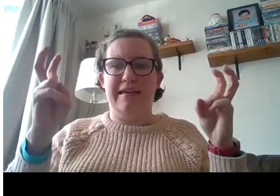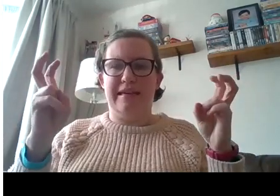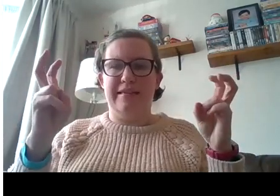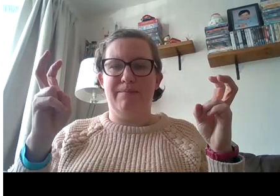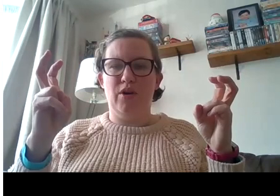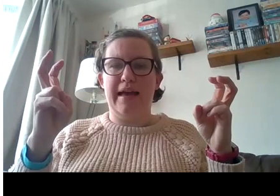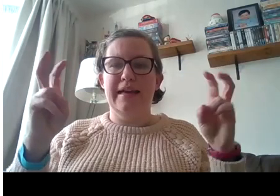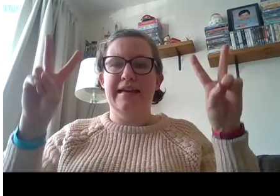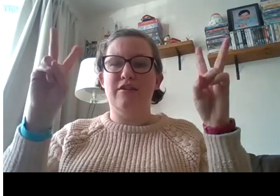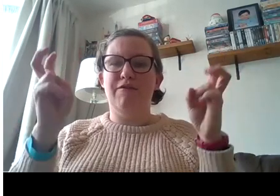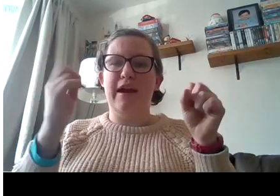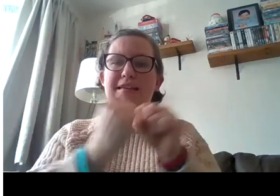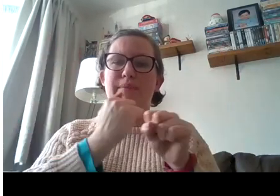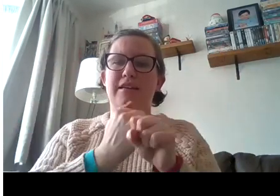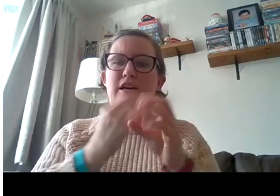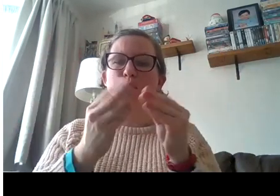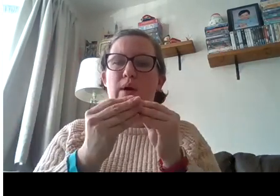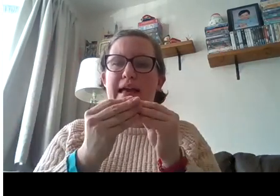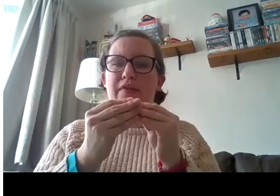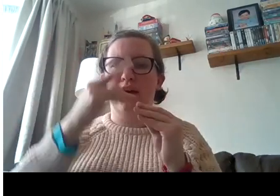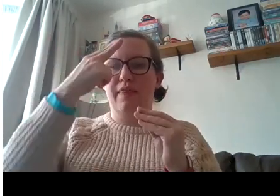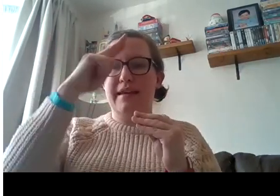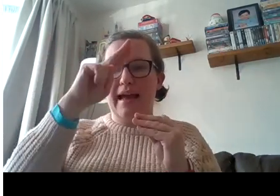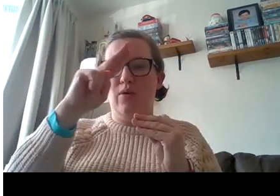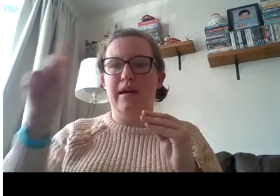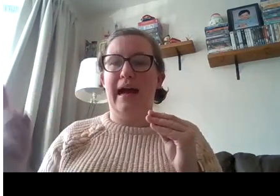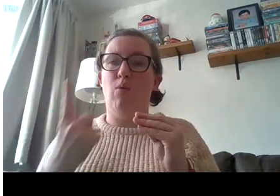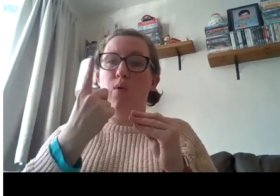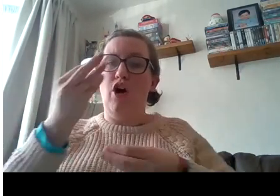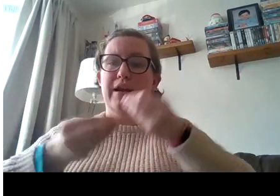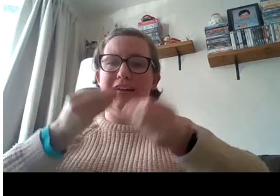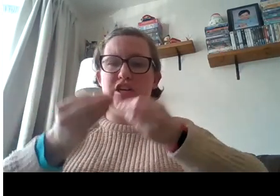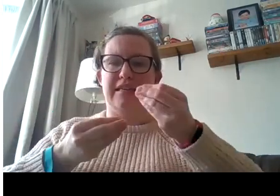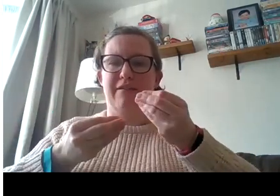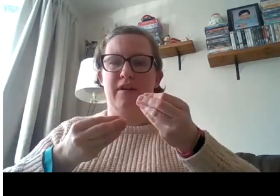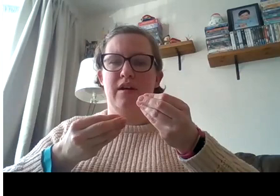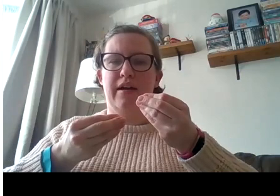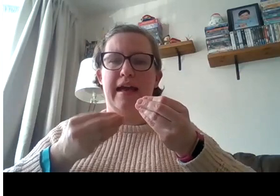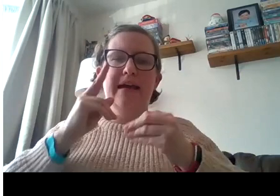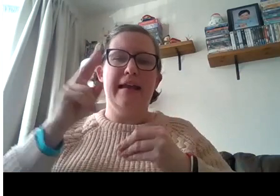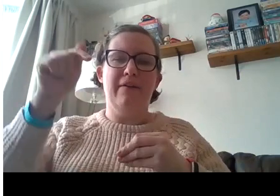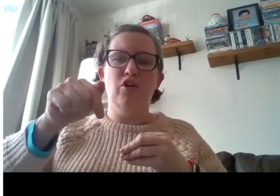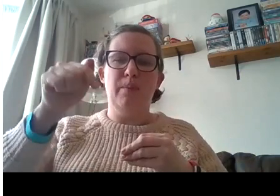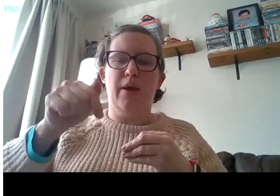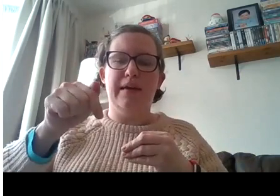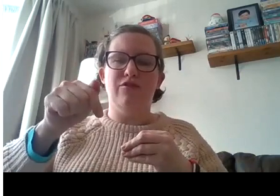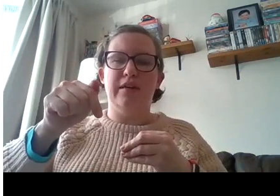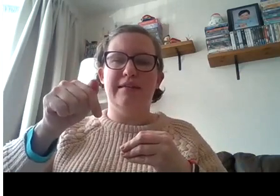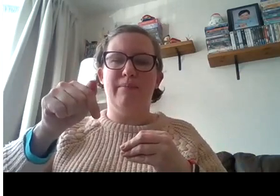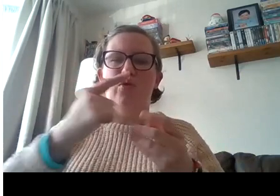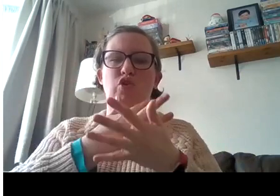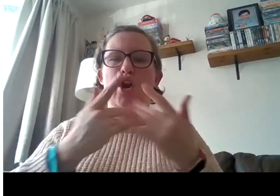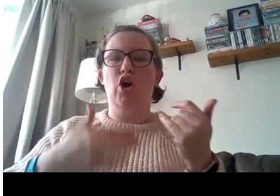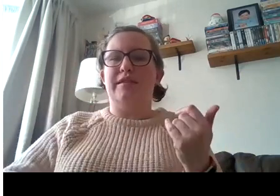noun phrases. Okay, it's a phrase made up with the noun and one adjective. Okay, and have a look below, it gives